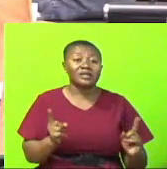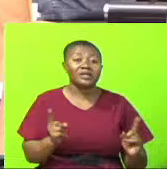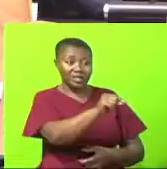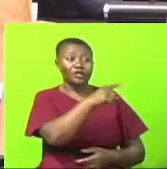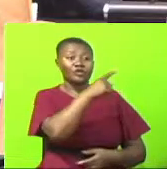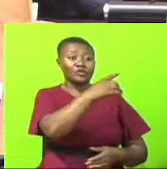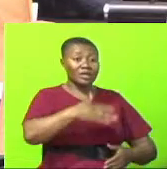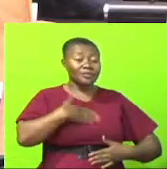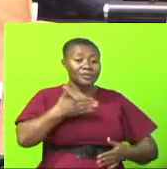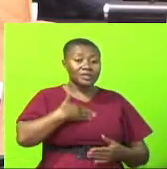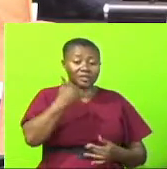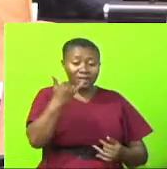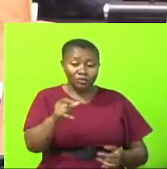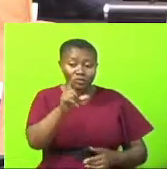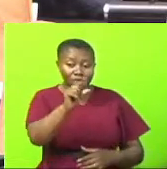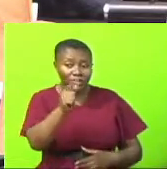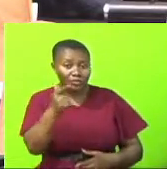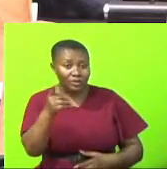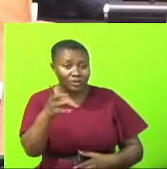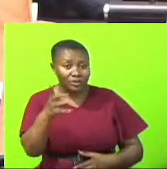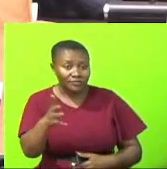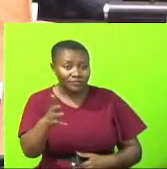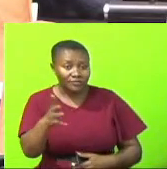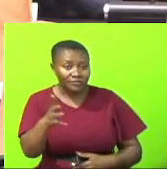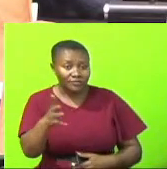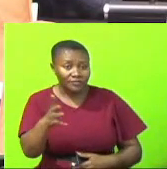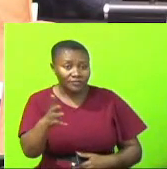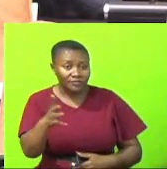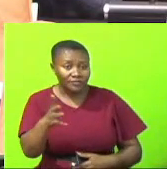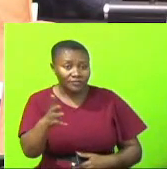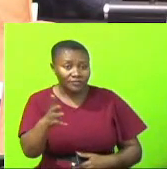are backtracking. Where are your clean hands?